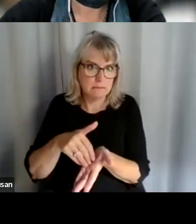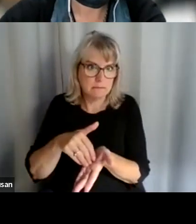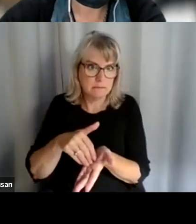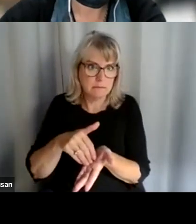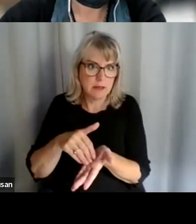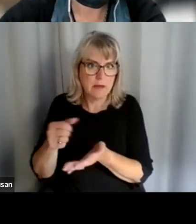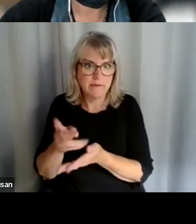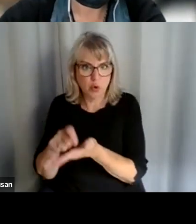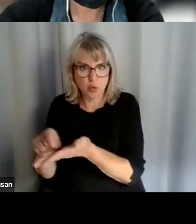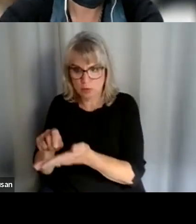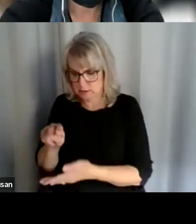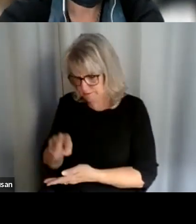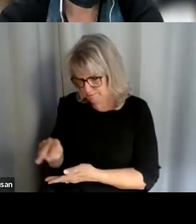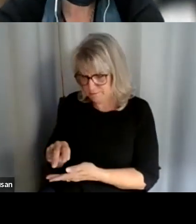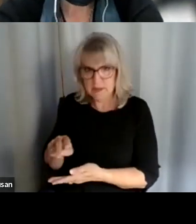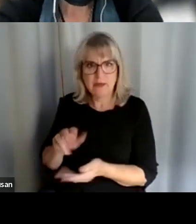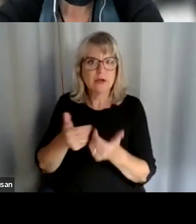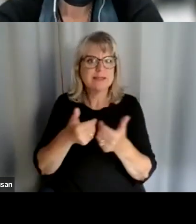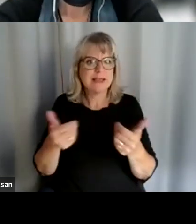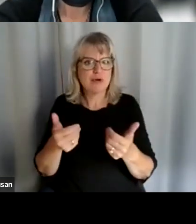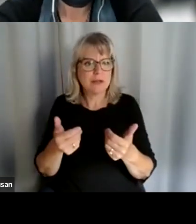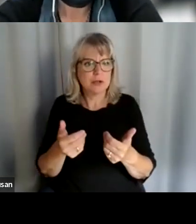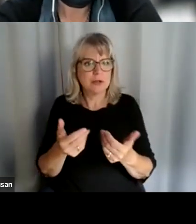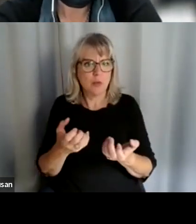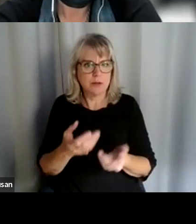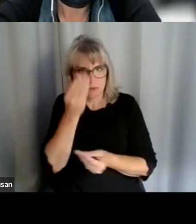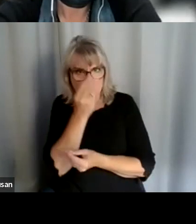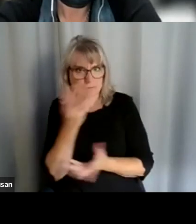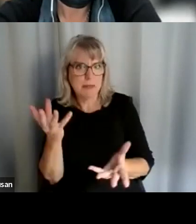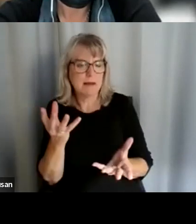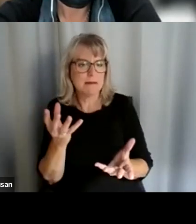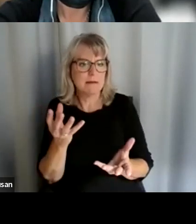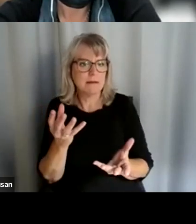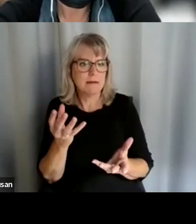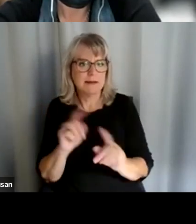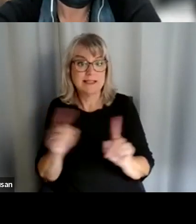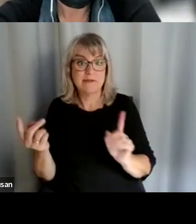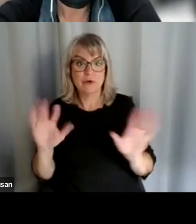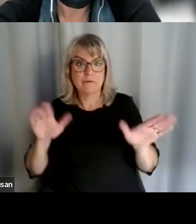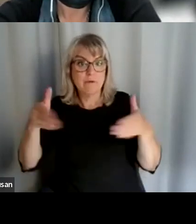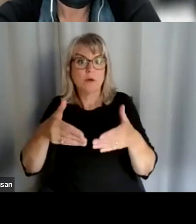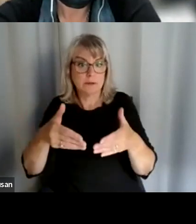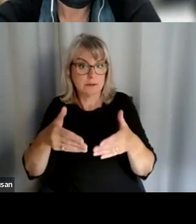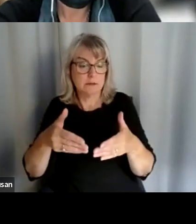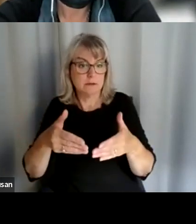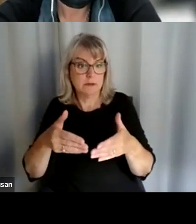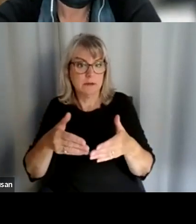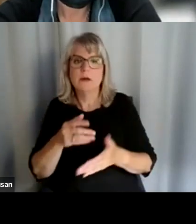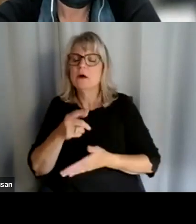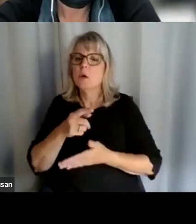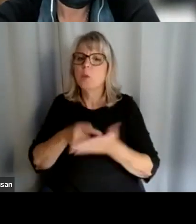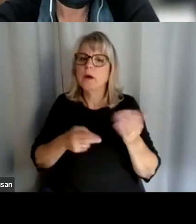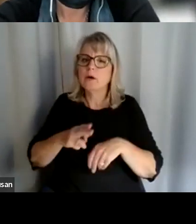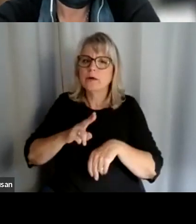I have a few notes here. The other separation I want to make, as different focuses, is what are the